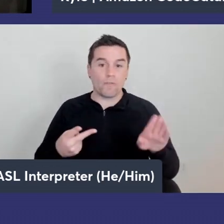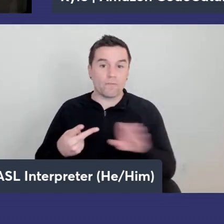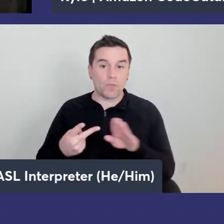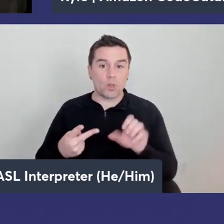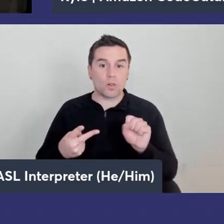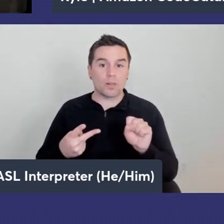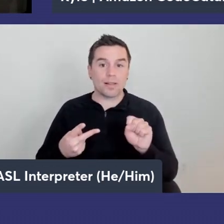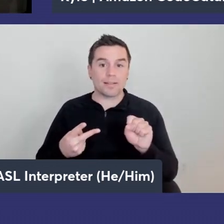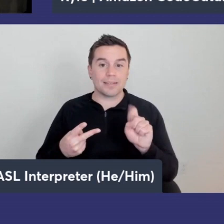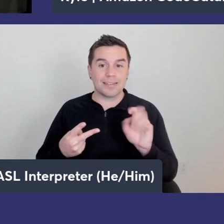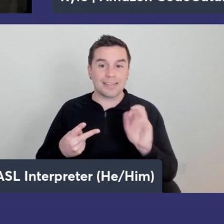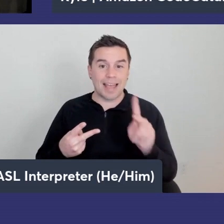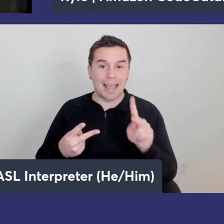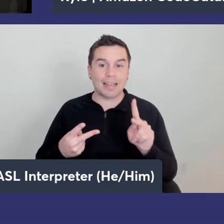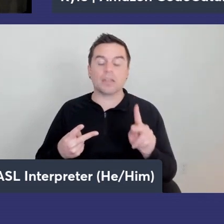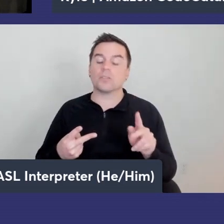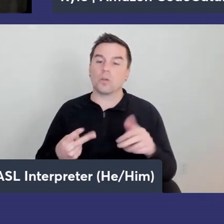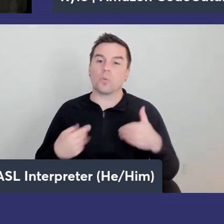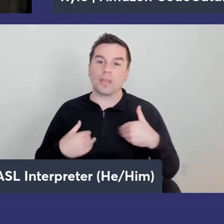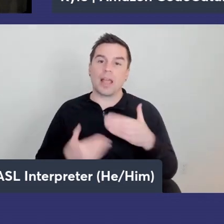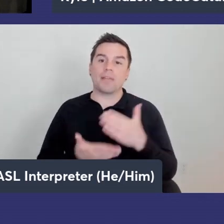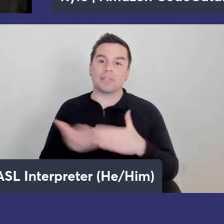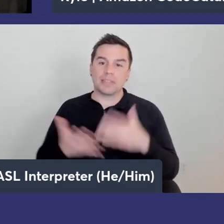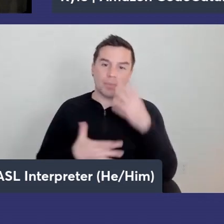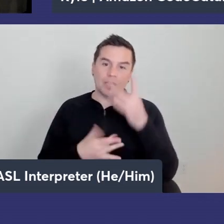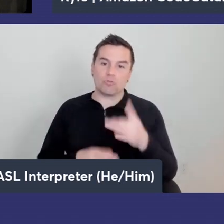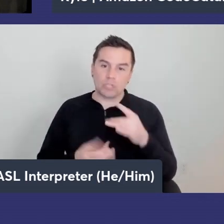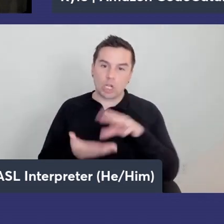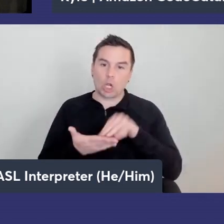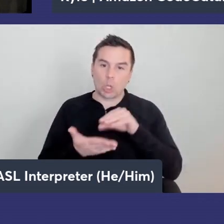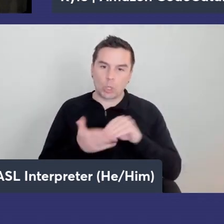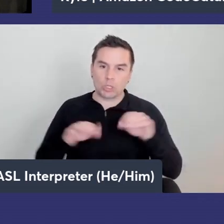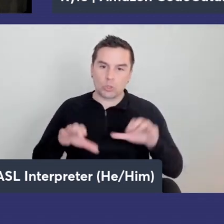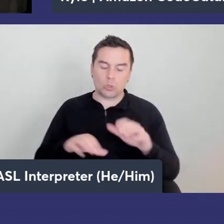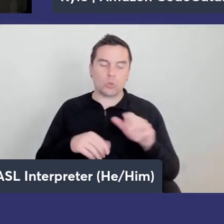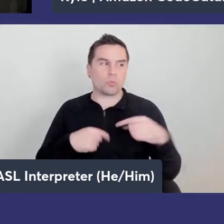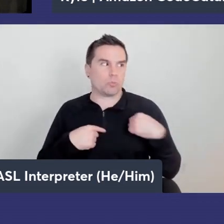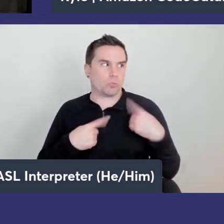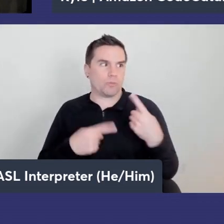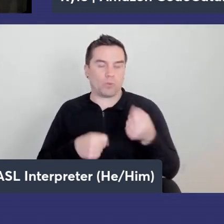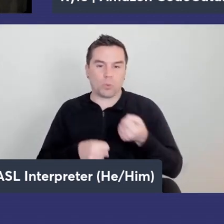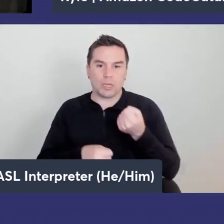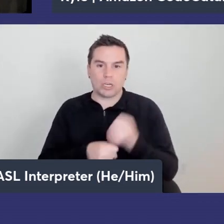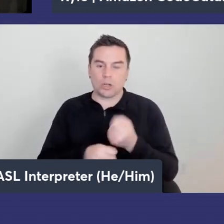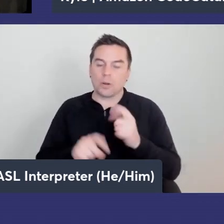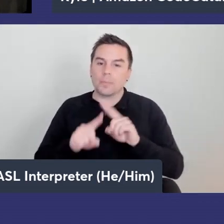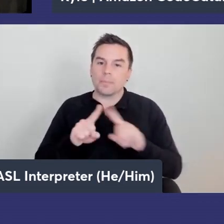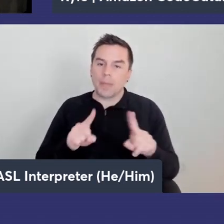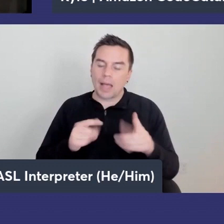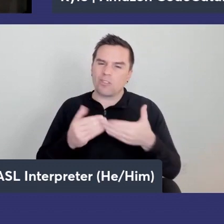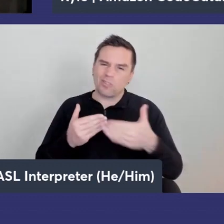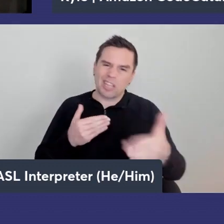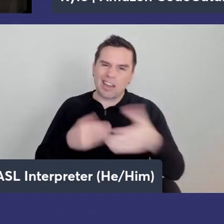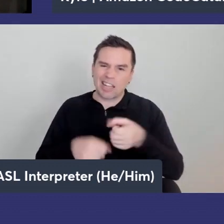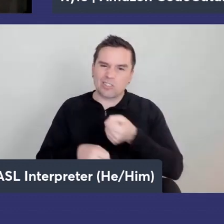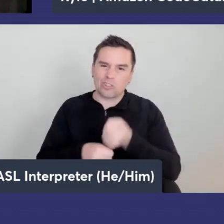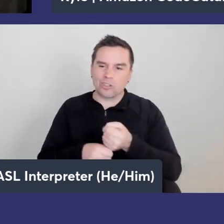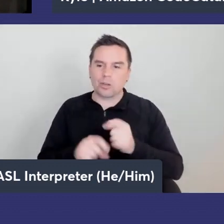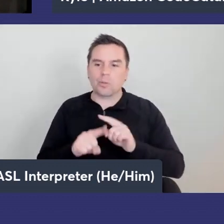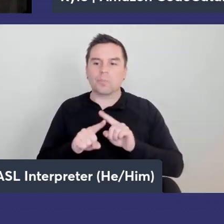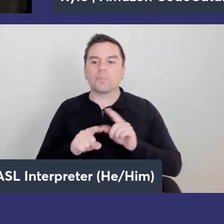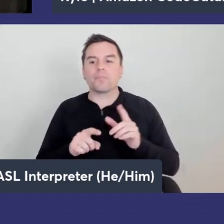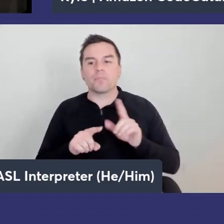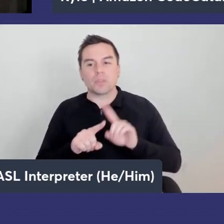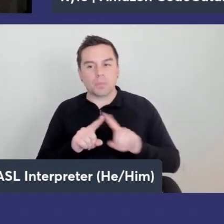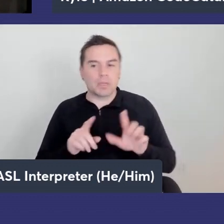interesting learning to do over the next year of like the style of those blueprints. But the application part is going to be really interesting. And then figuring out how we can swap out